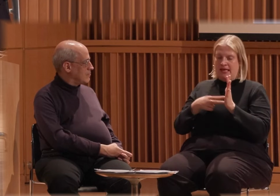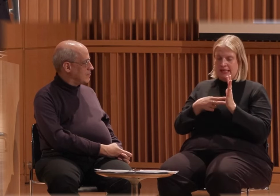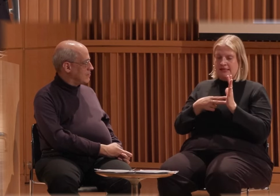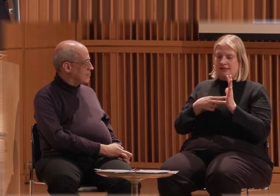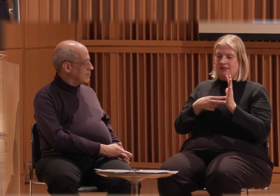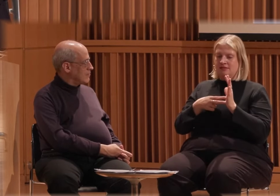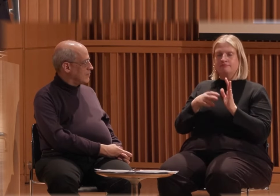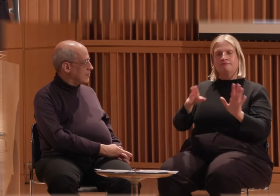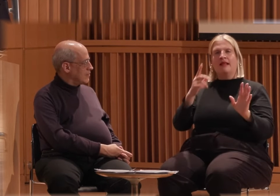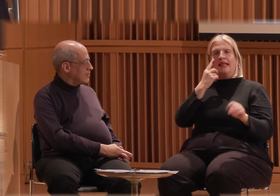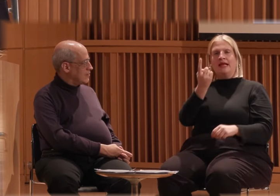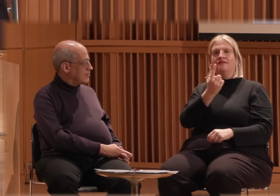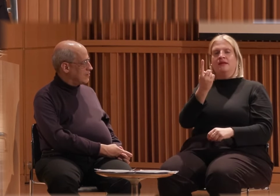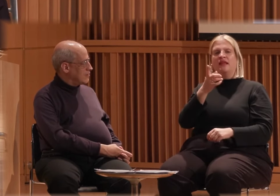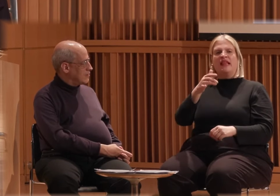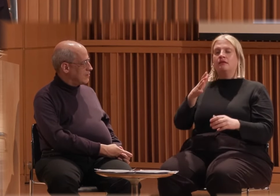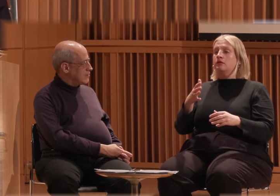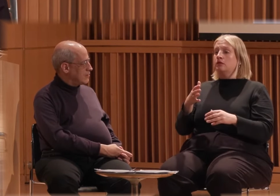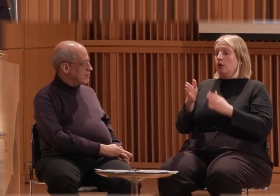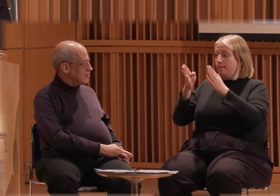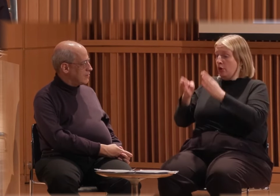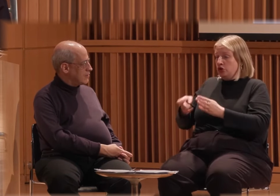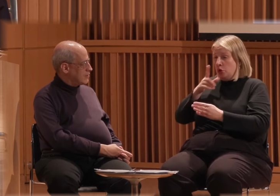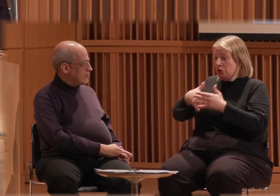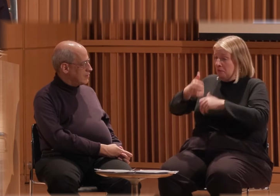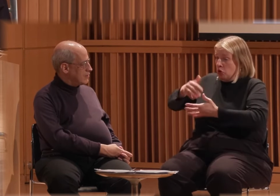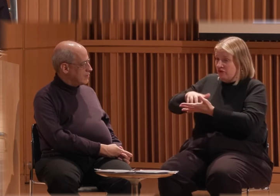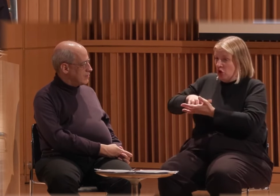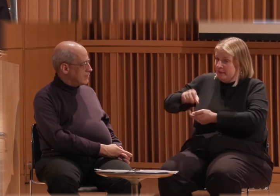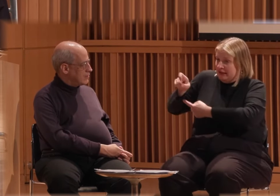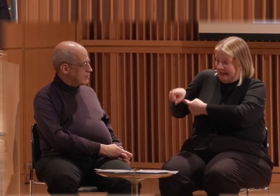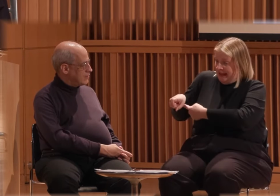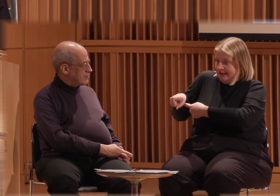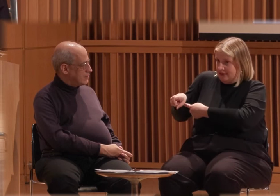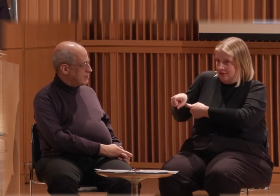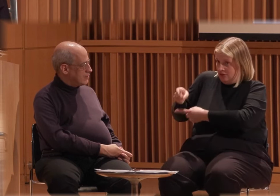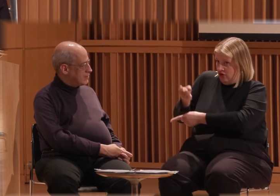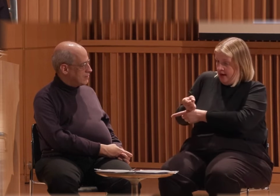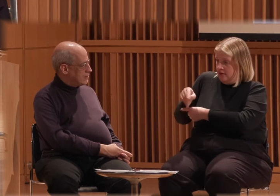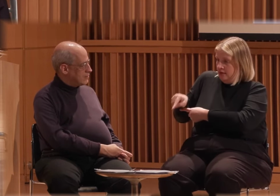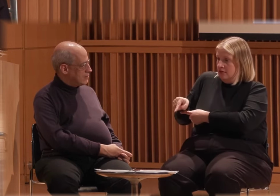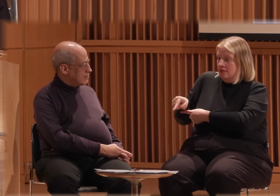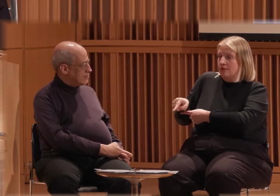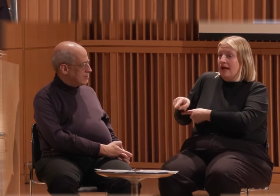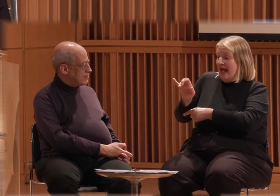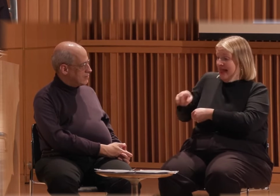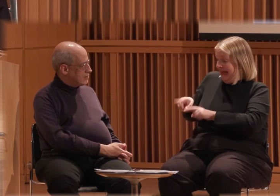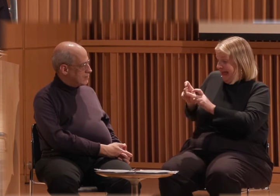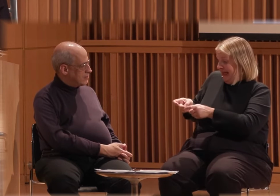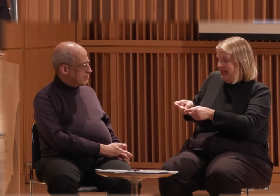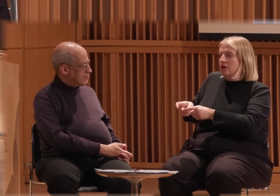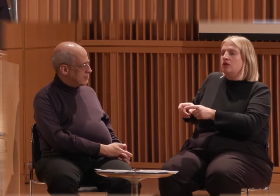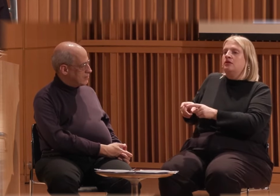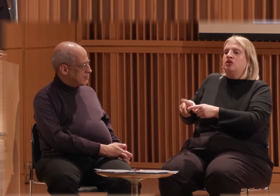you think of something that the most vulnerable among us need, and you give it to everybody. You make